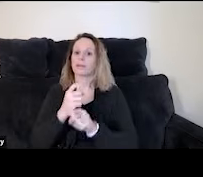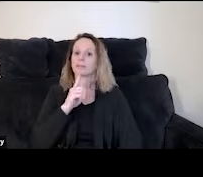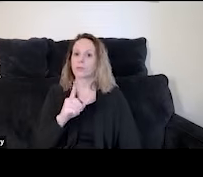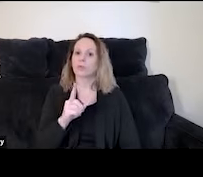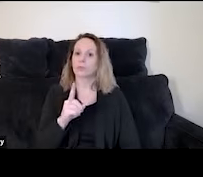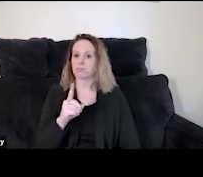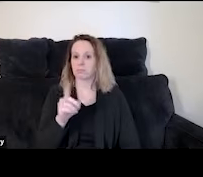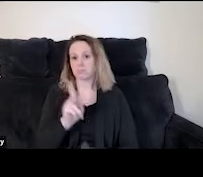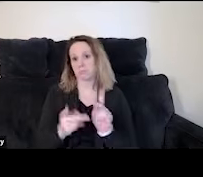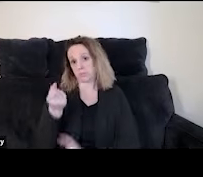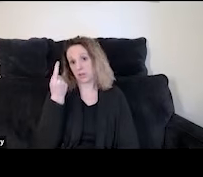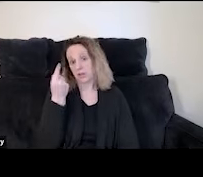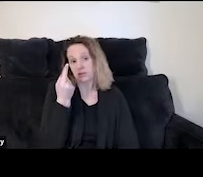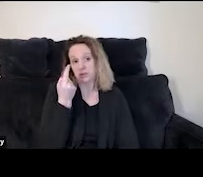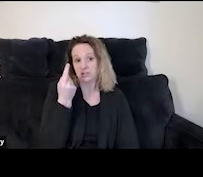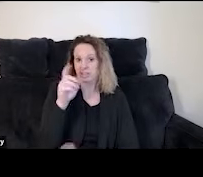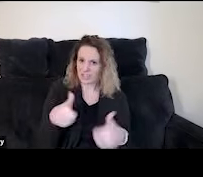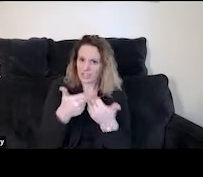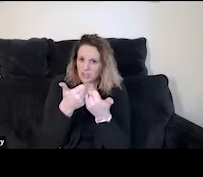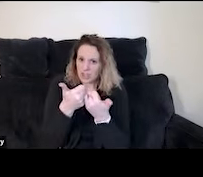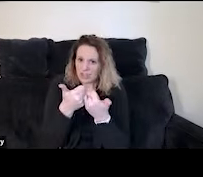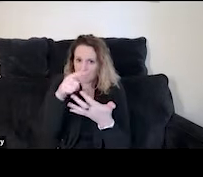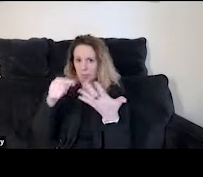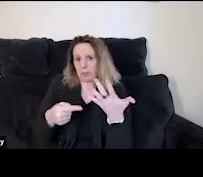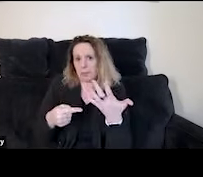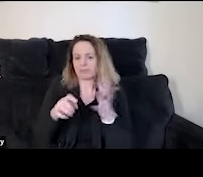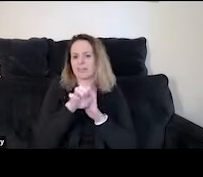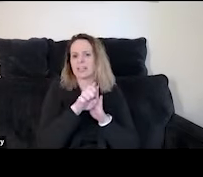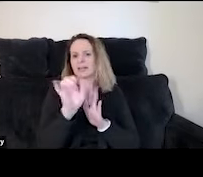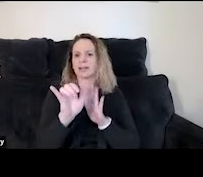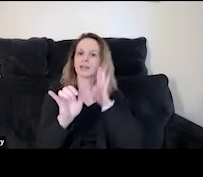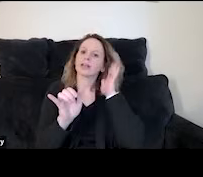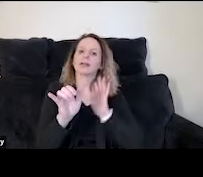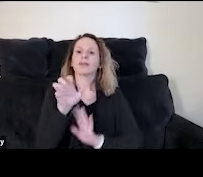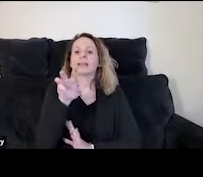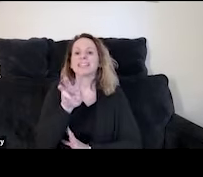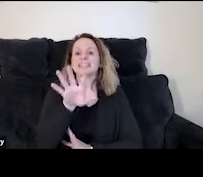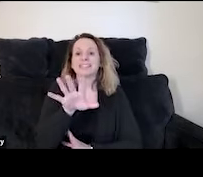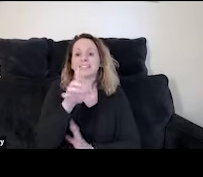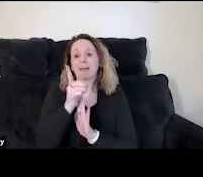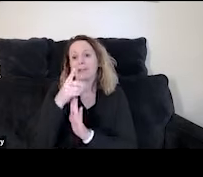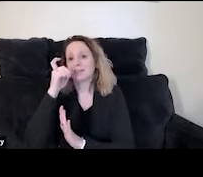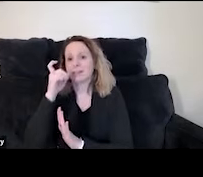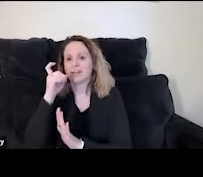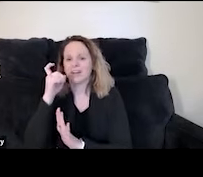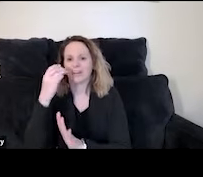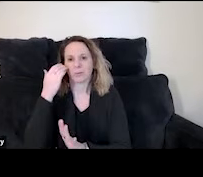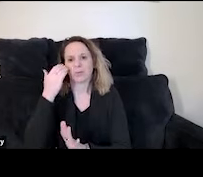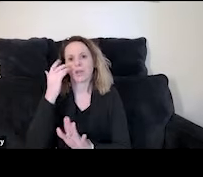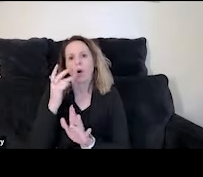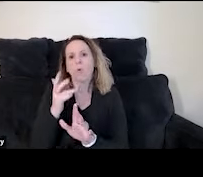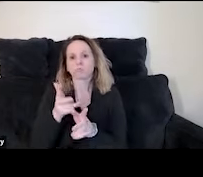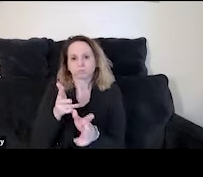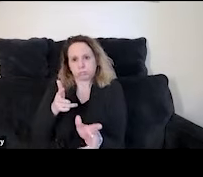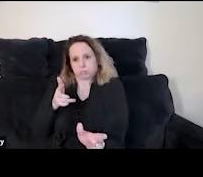sure that people understand what the challenge might be. As an example, we'll be there in 65 minutes because we're going to hit some traffic along the